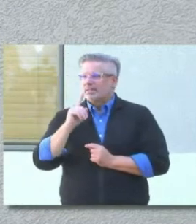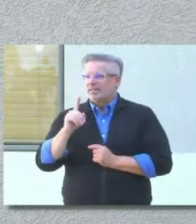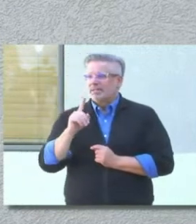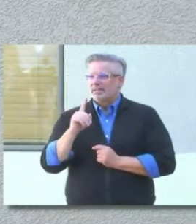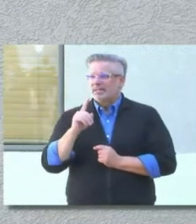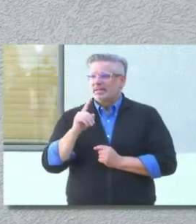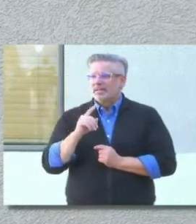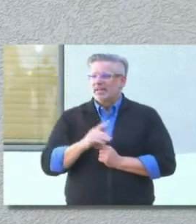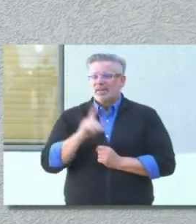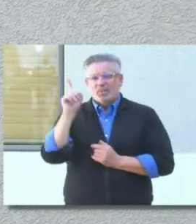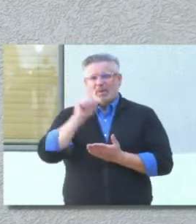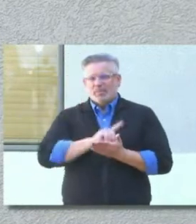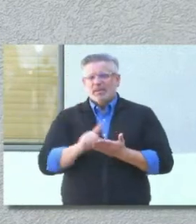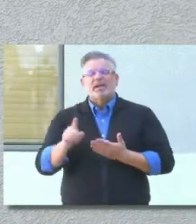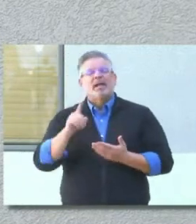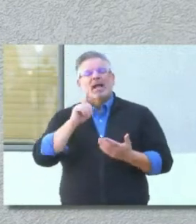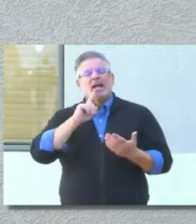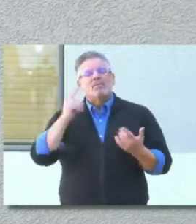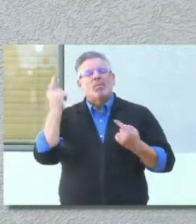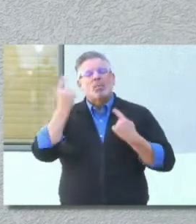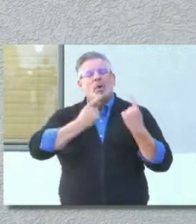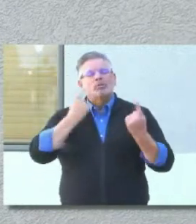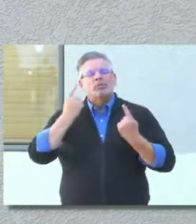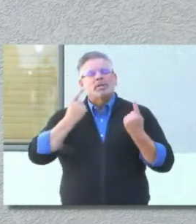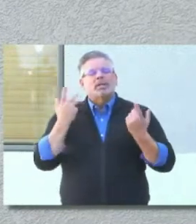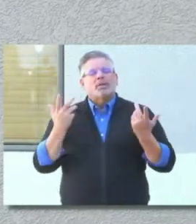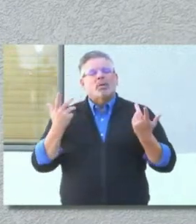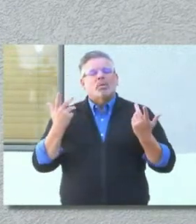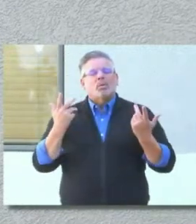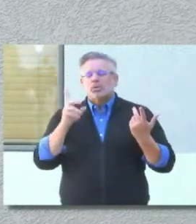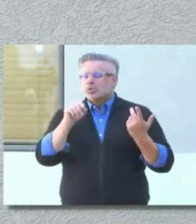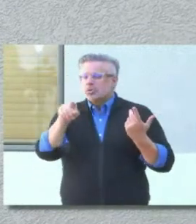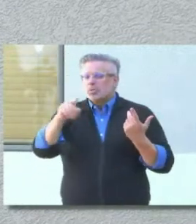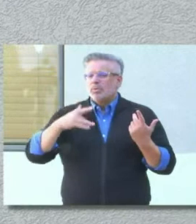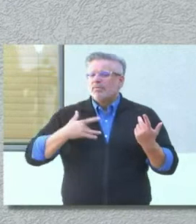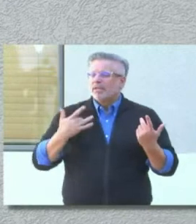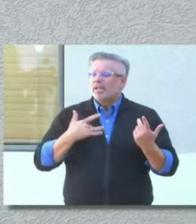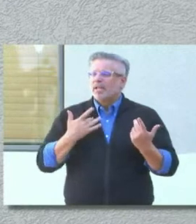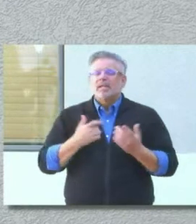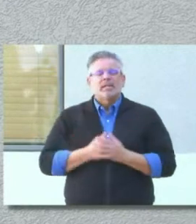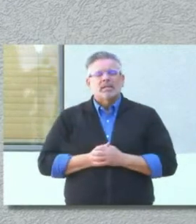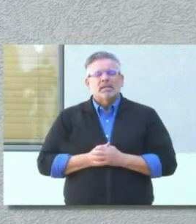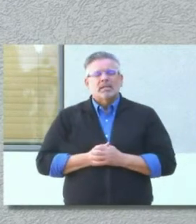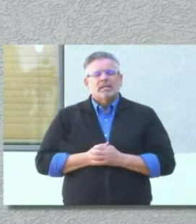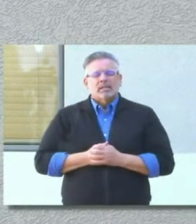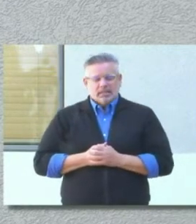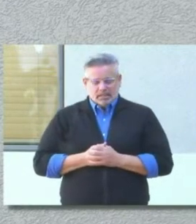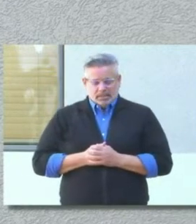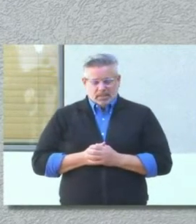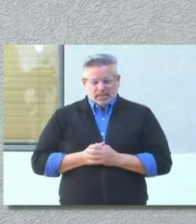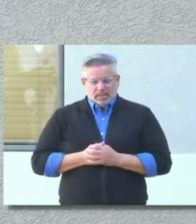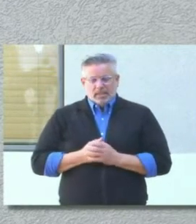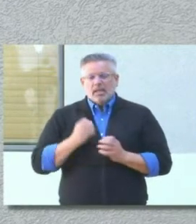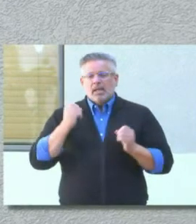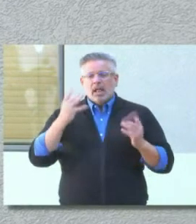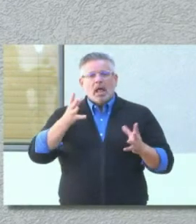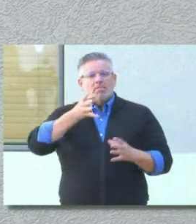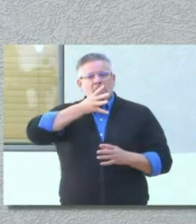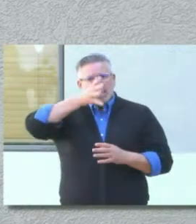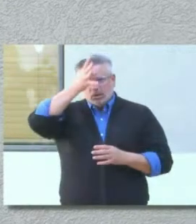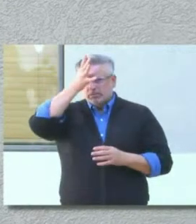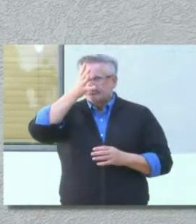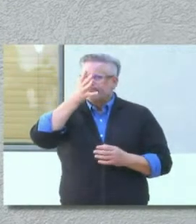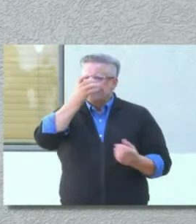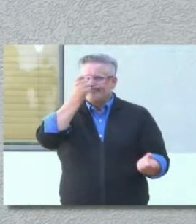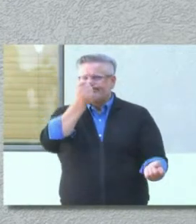missed us. It's been a week. I'm wondering, though, do you think that I think there's a lot of parents that could totally